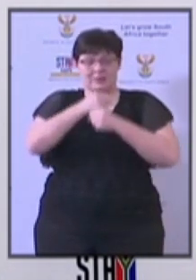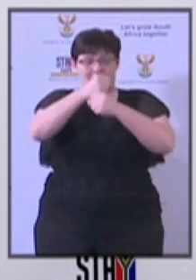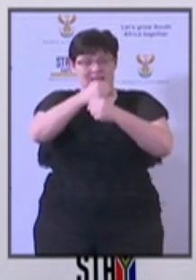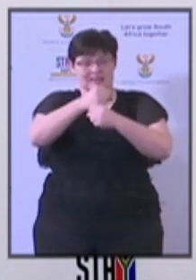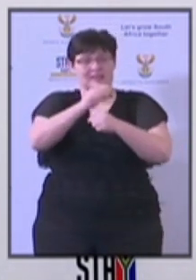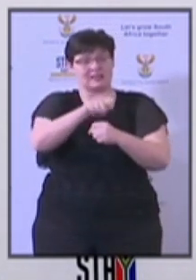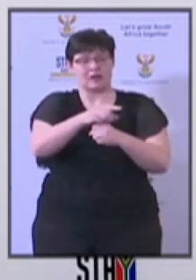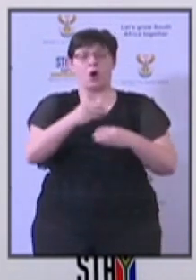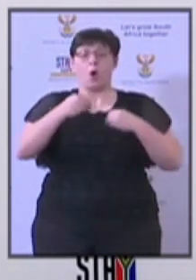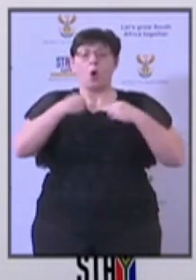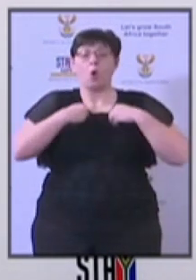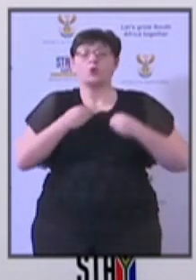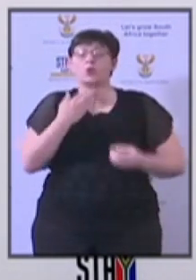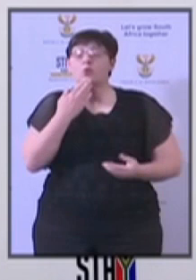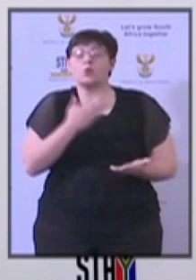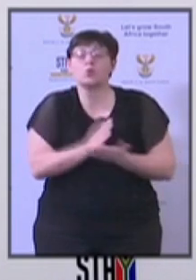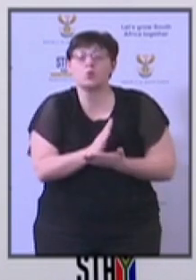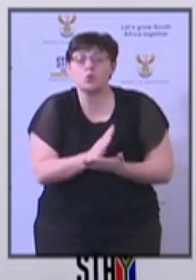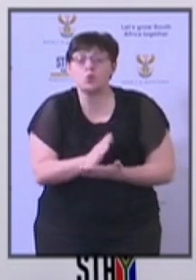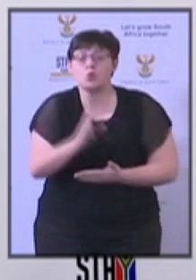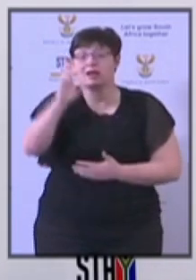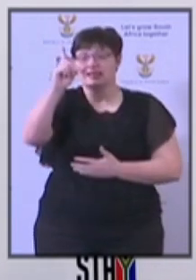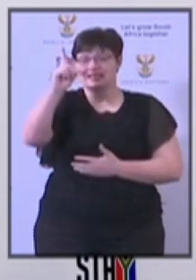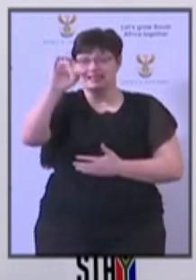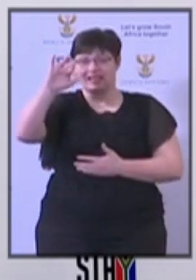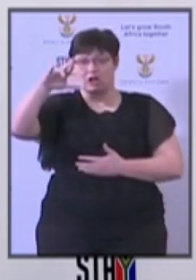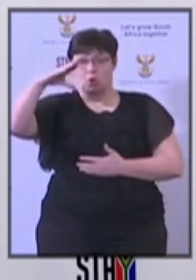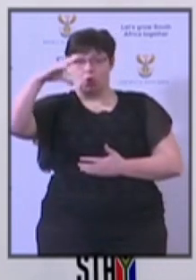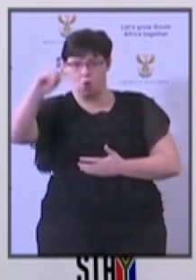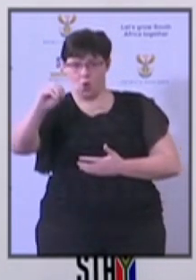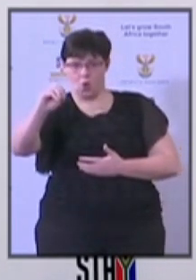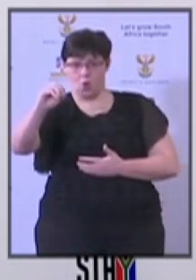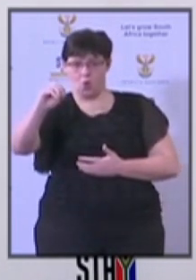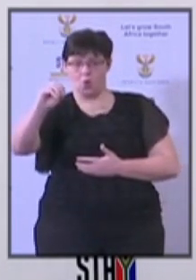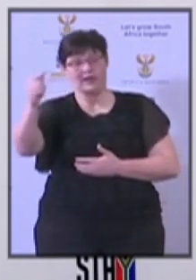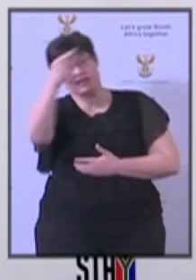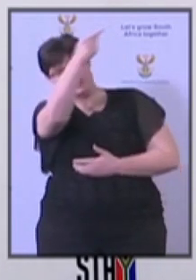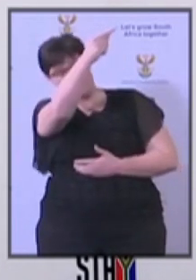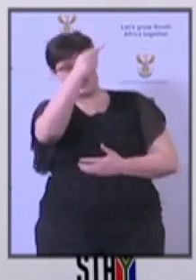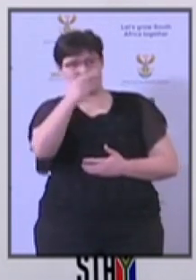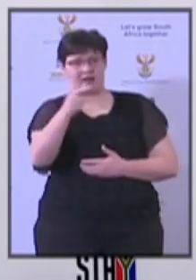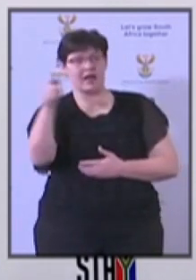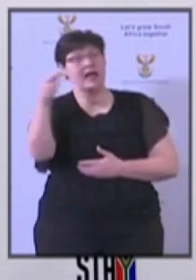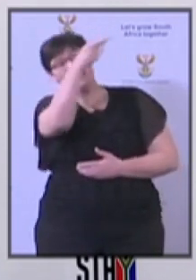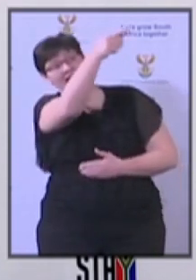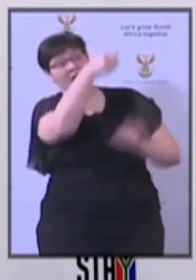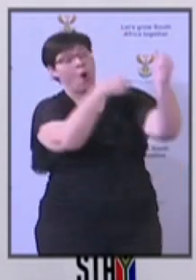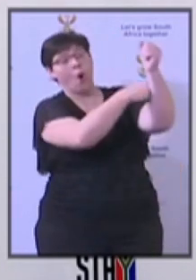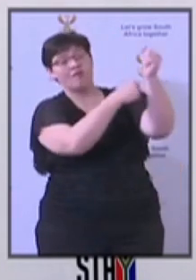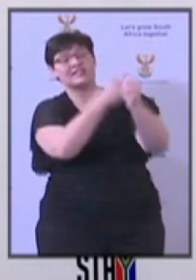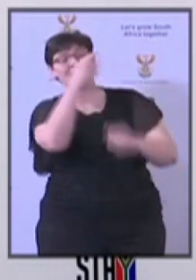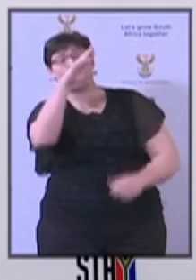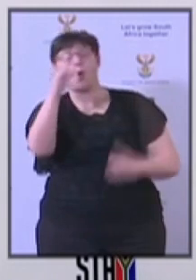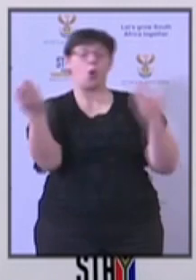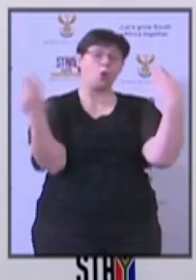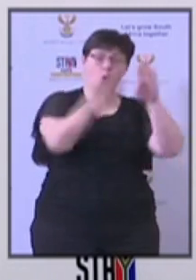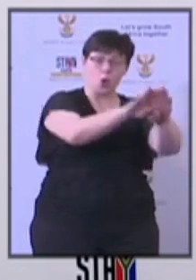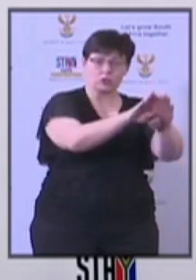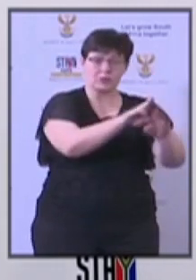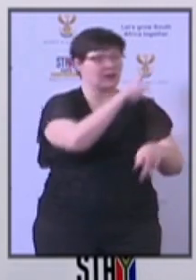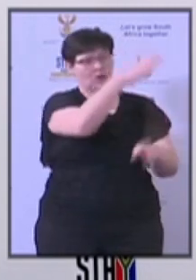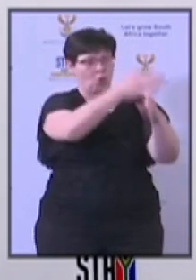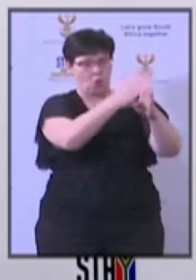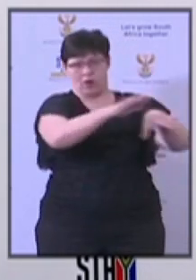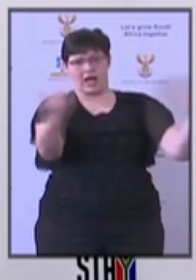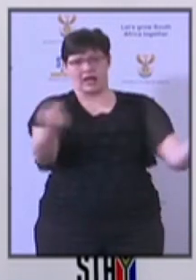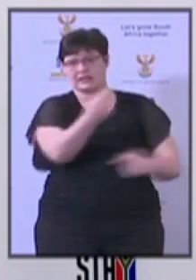are owned by DERCO, not Home Affairs. If a DERCO office is closed, then Home Affairs officials cannot work. But